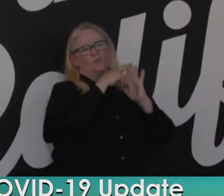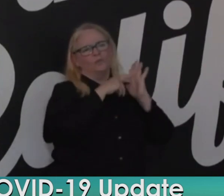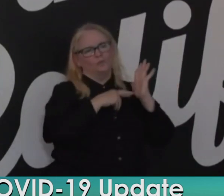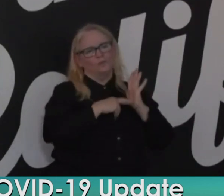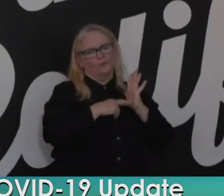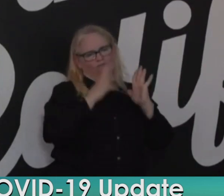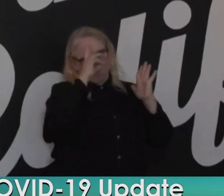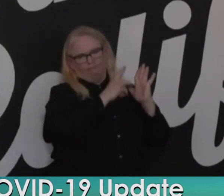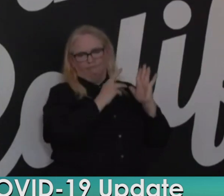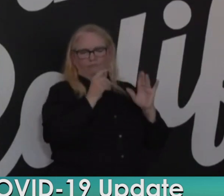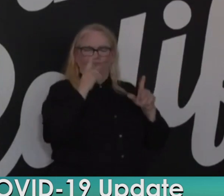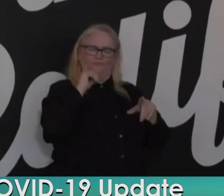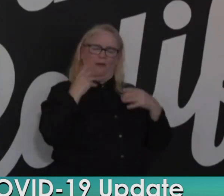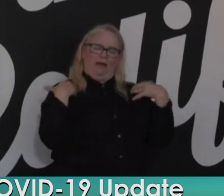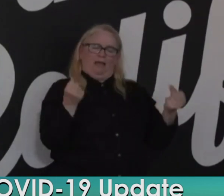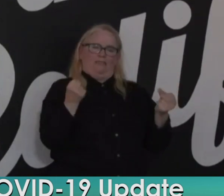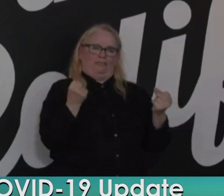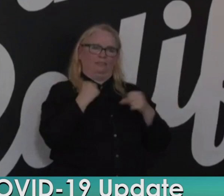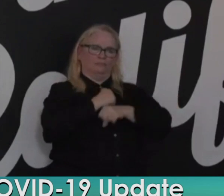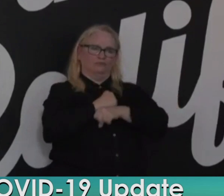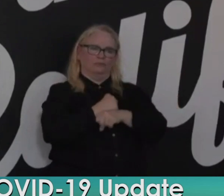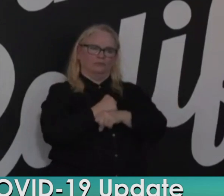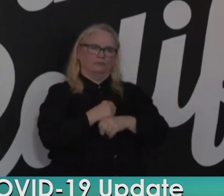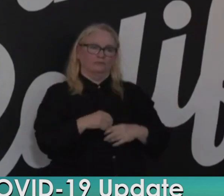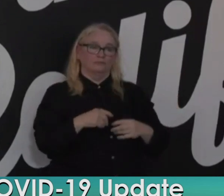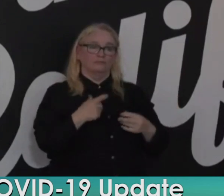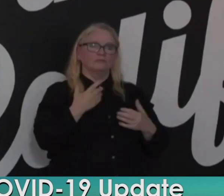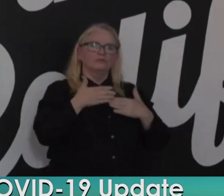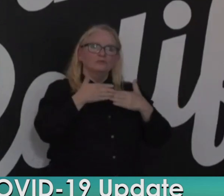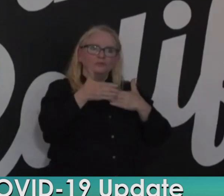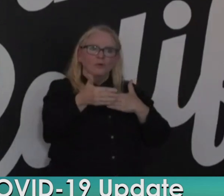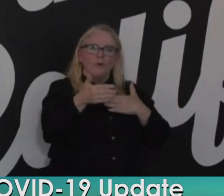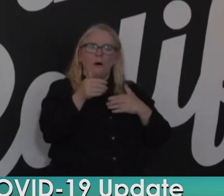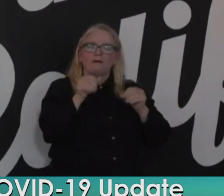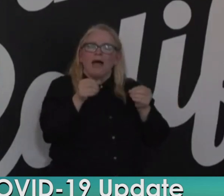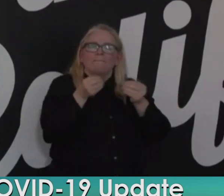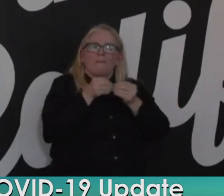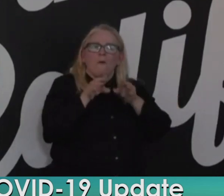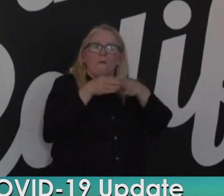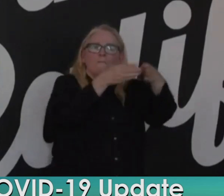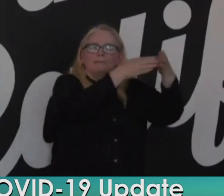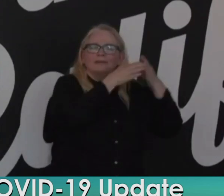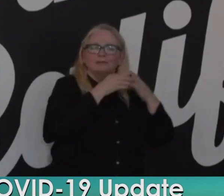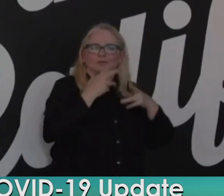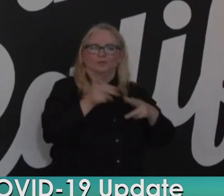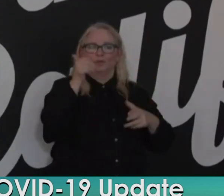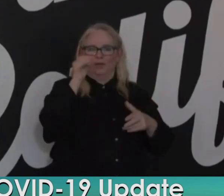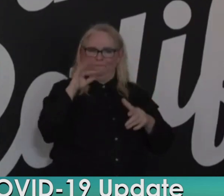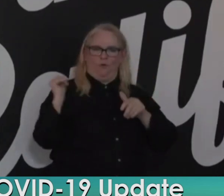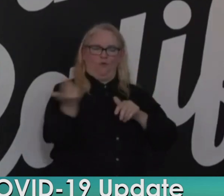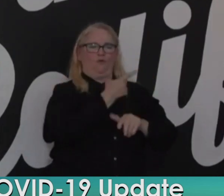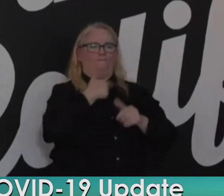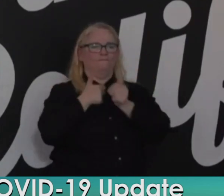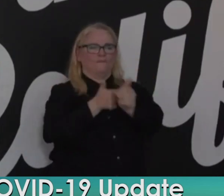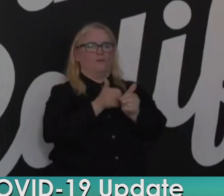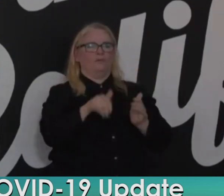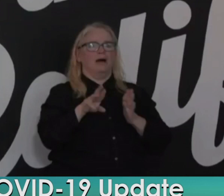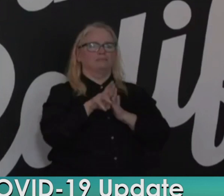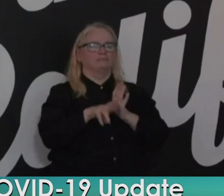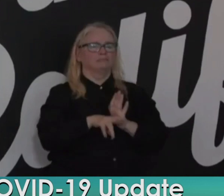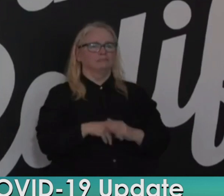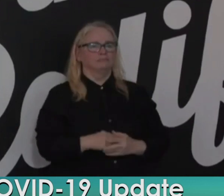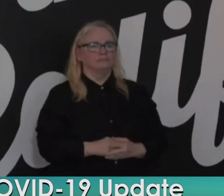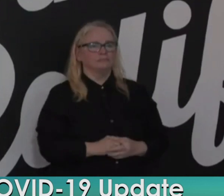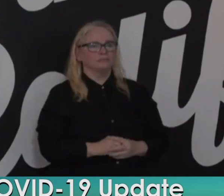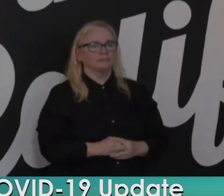of these phases and in the new phases sooner than we otherwise would. Our next question is from Sophia Balag with the Sacramento Bee. She's wondering, you've